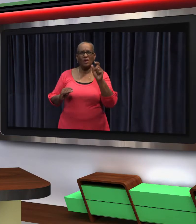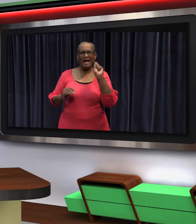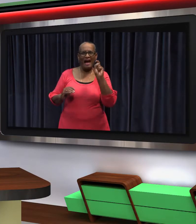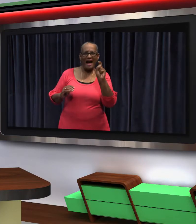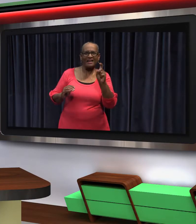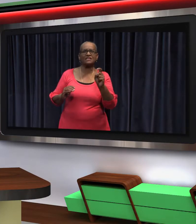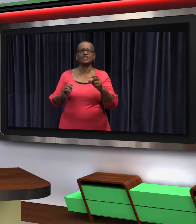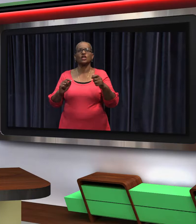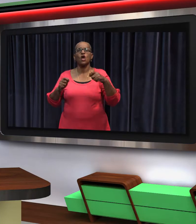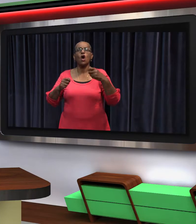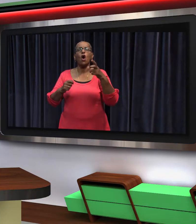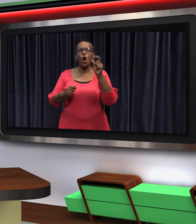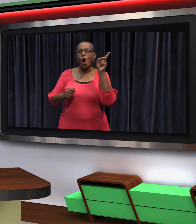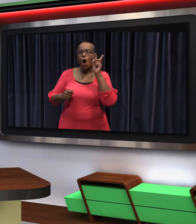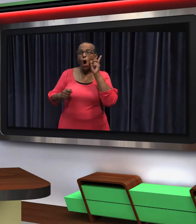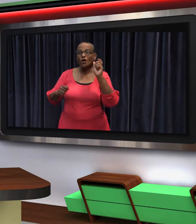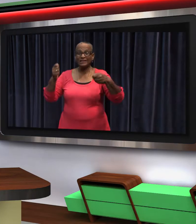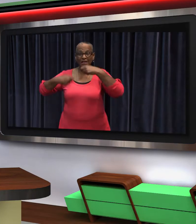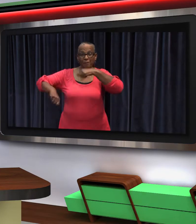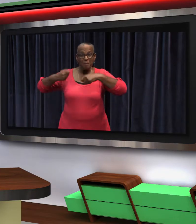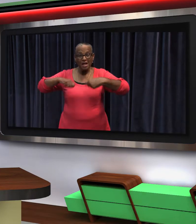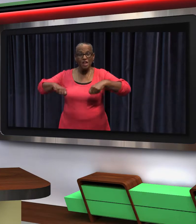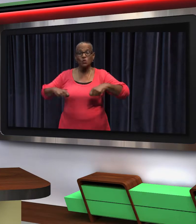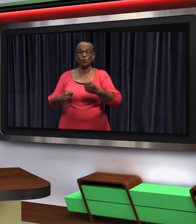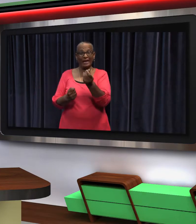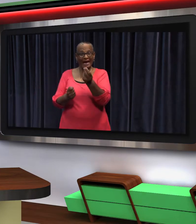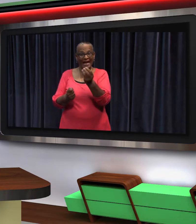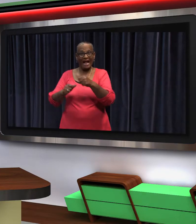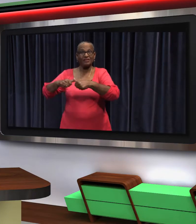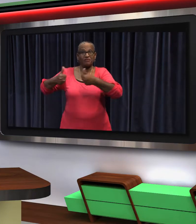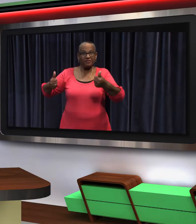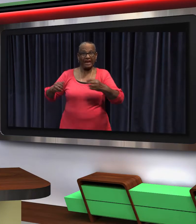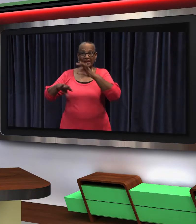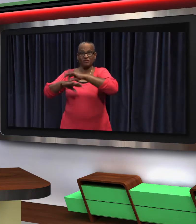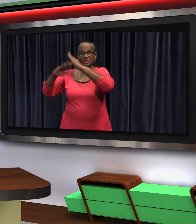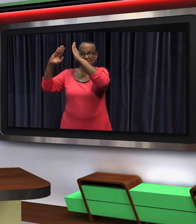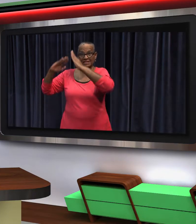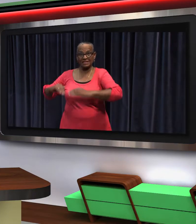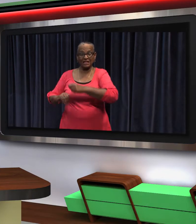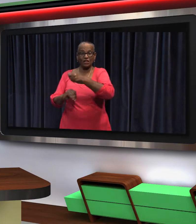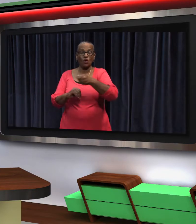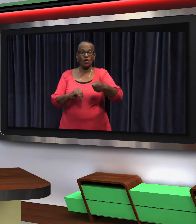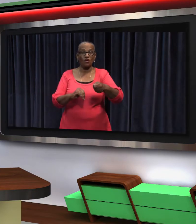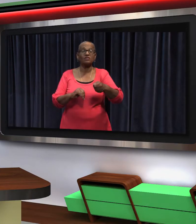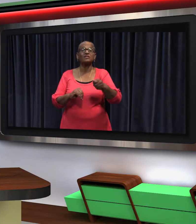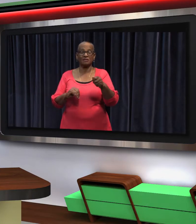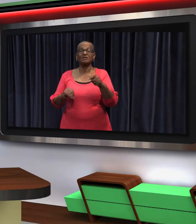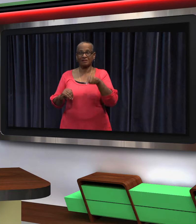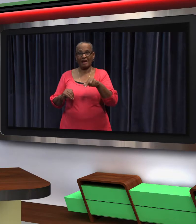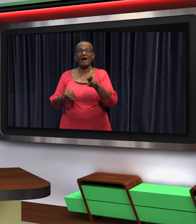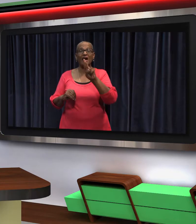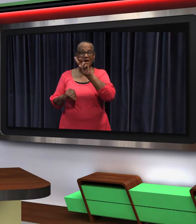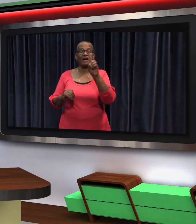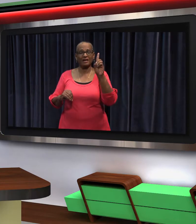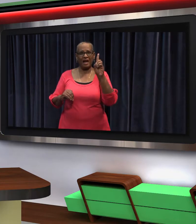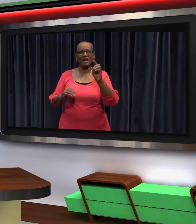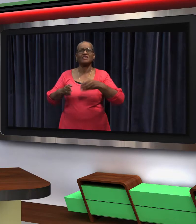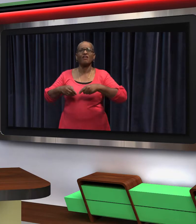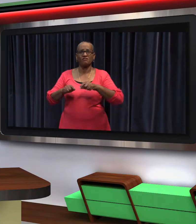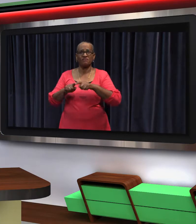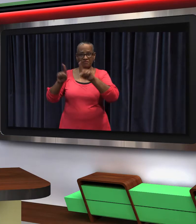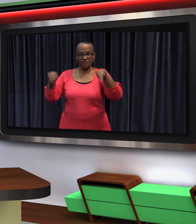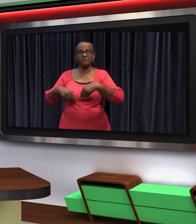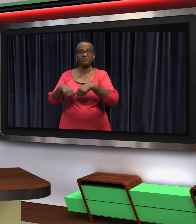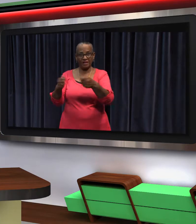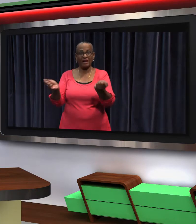from the government to provide the hospitals with 100 million SRD. On Wednesday, the council issued a statement in